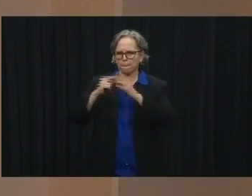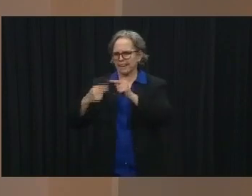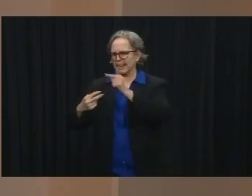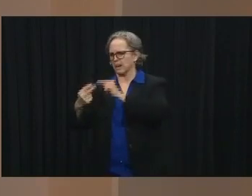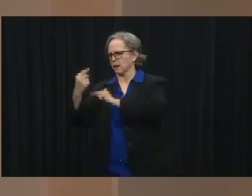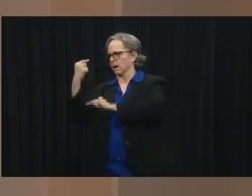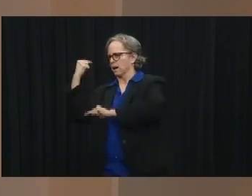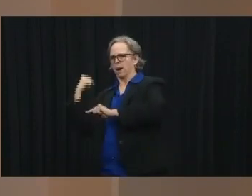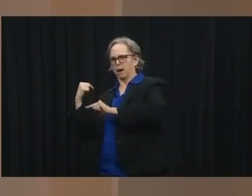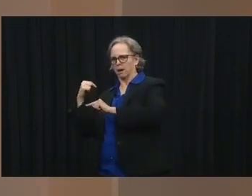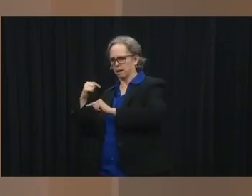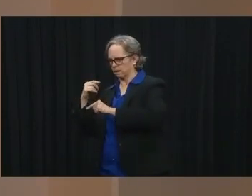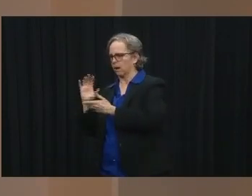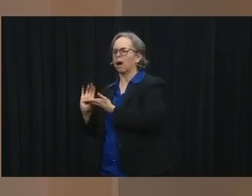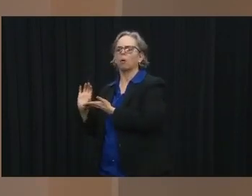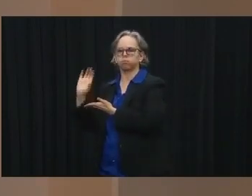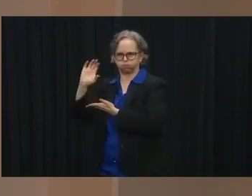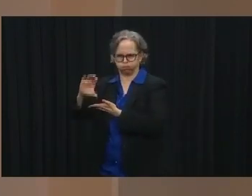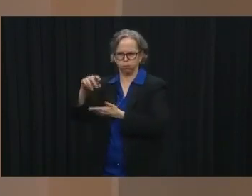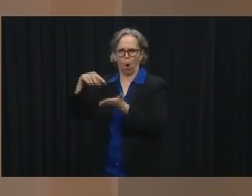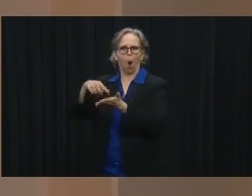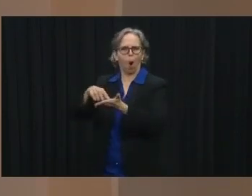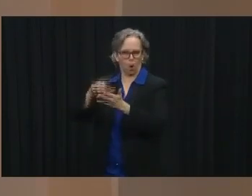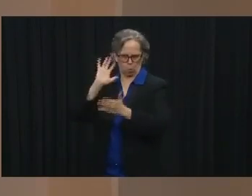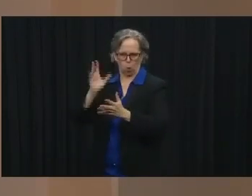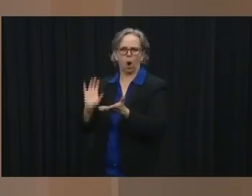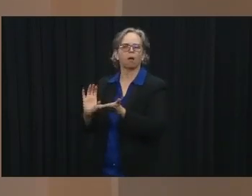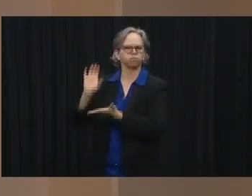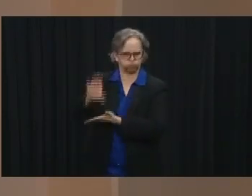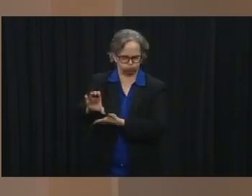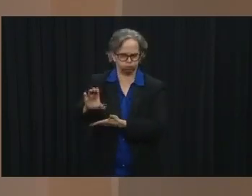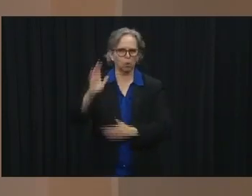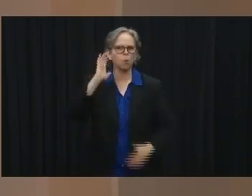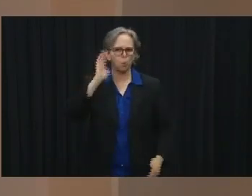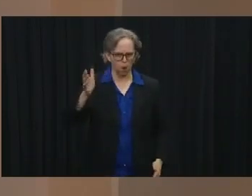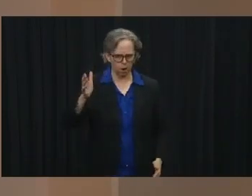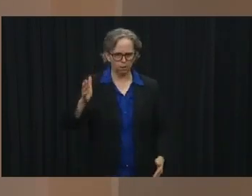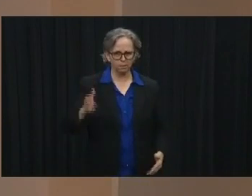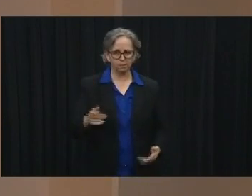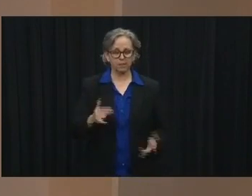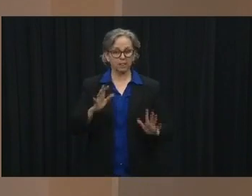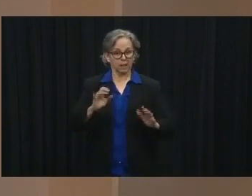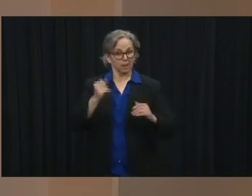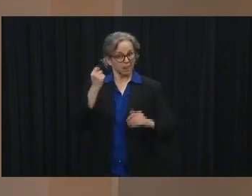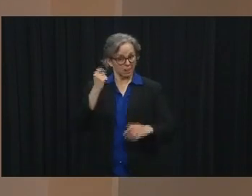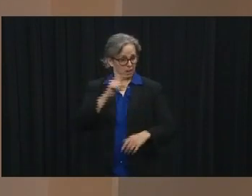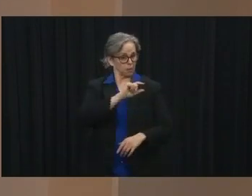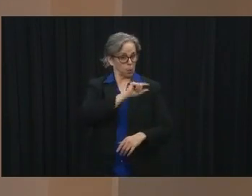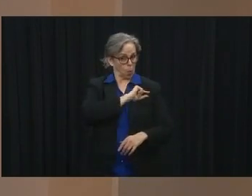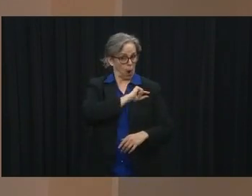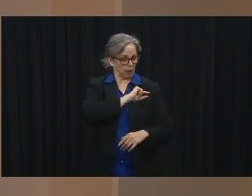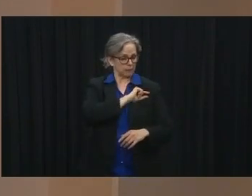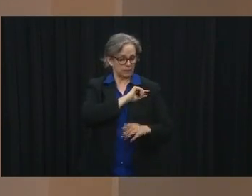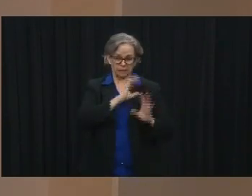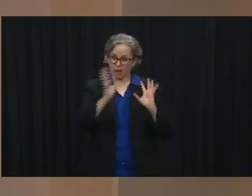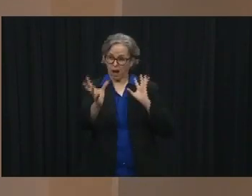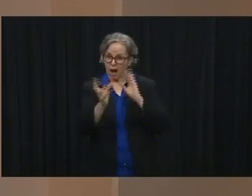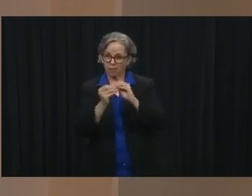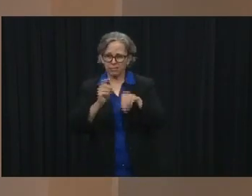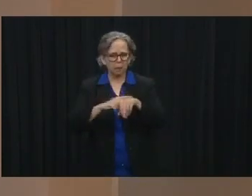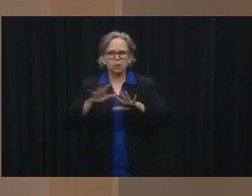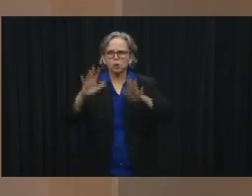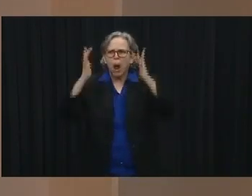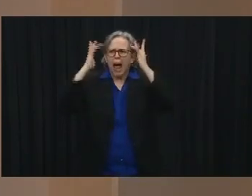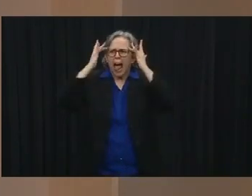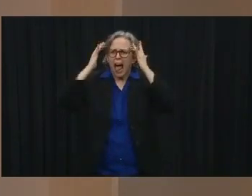delay, know that they will make the benefit retroactive to the time that you qualified for it. So we wanted to ease your minds, at least, to know